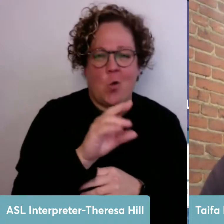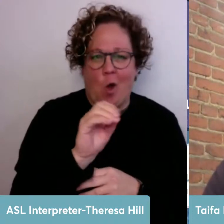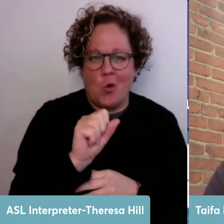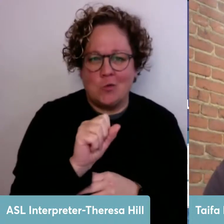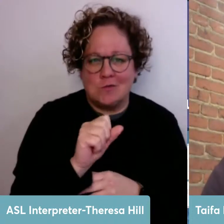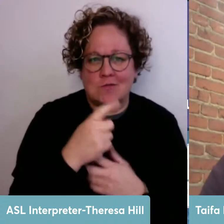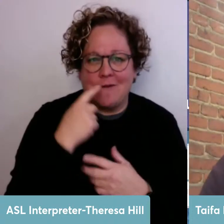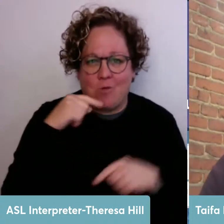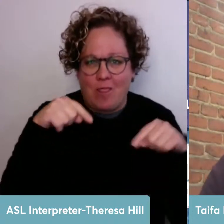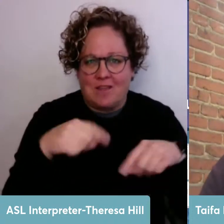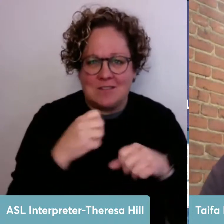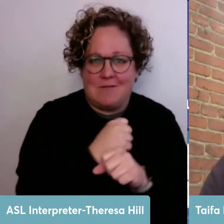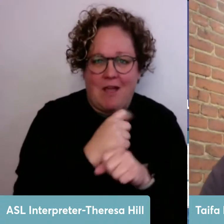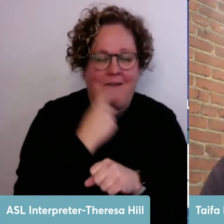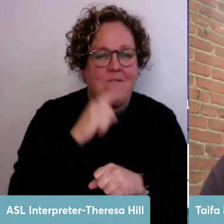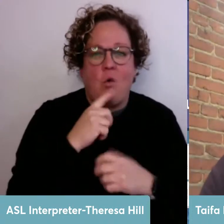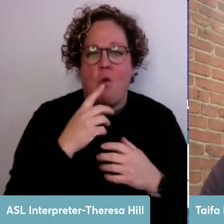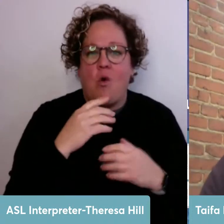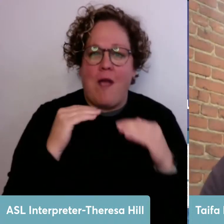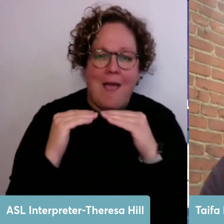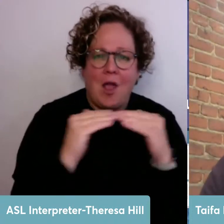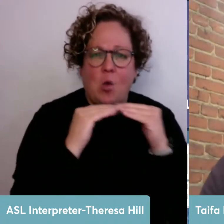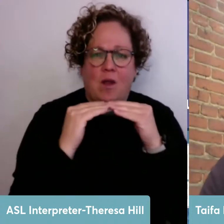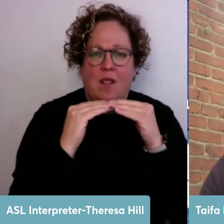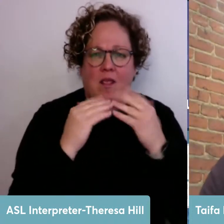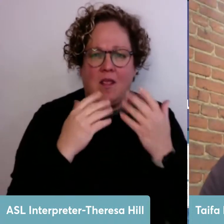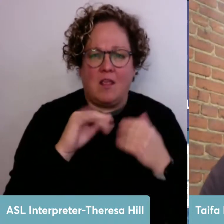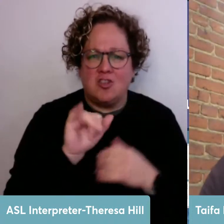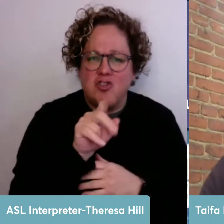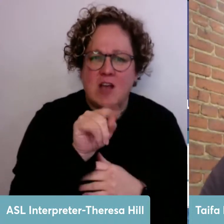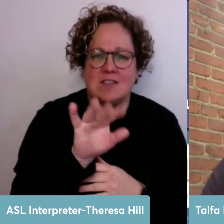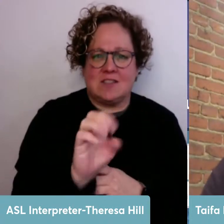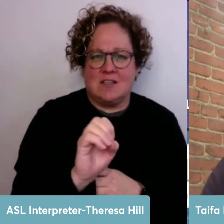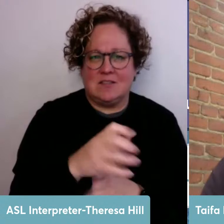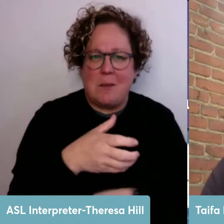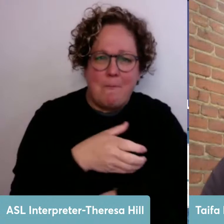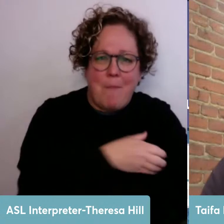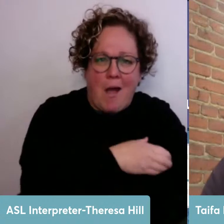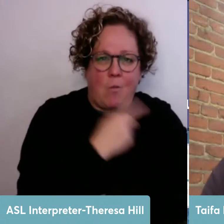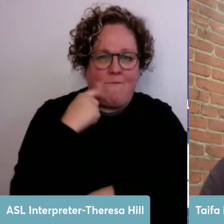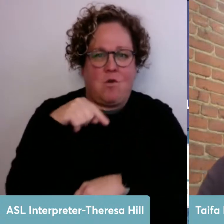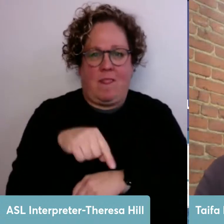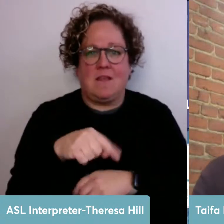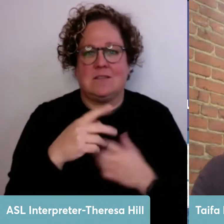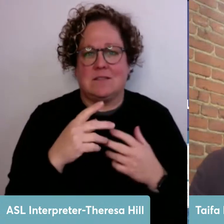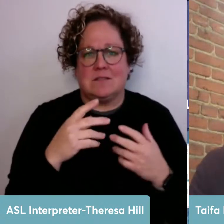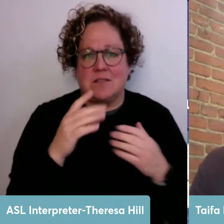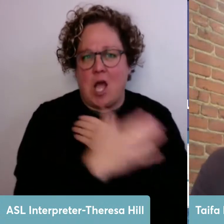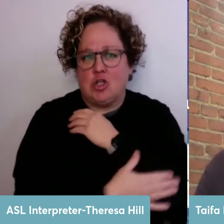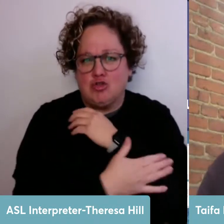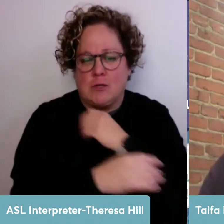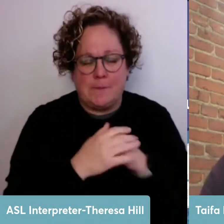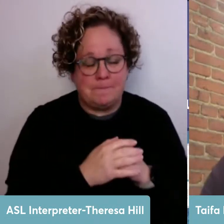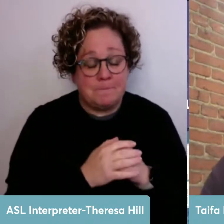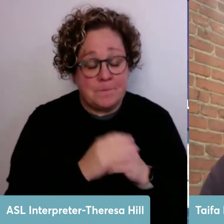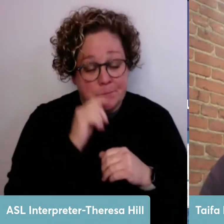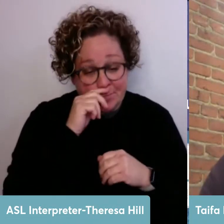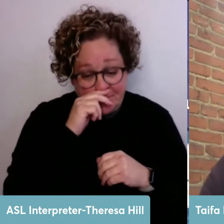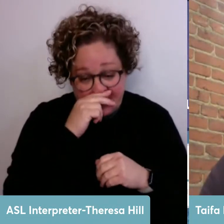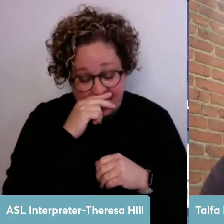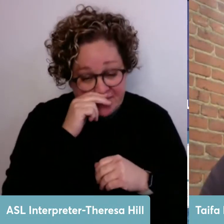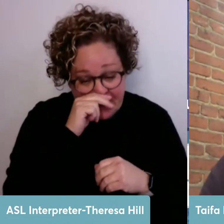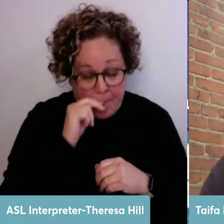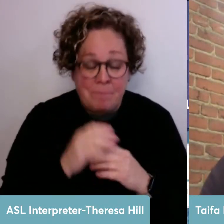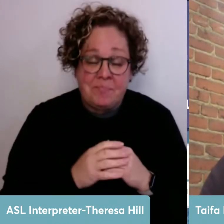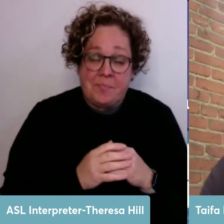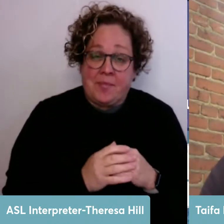fight for equity and justice and power for the people of this country. So again, thank you. And which brings me to this point